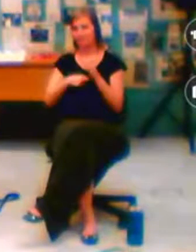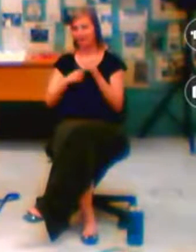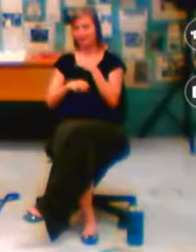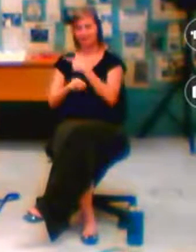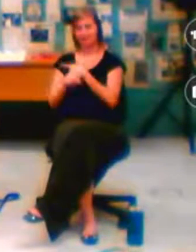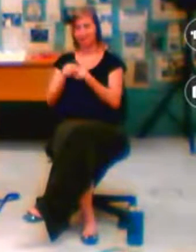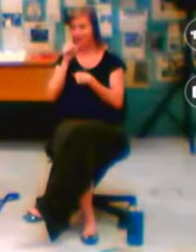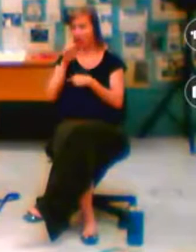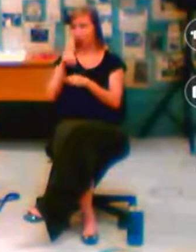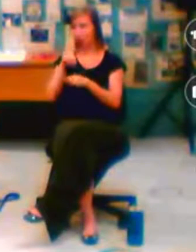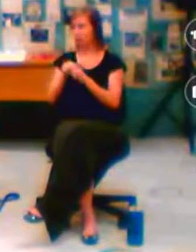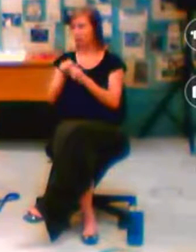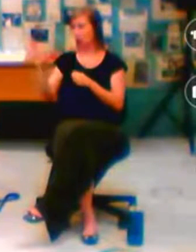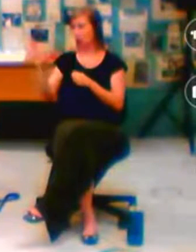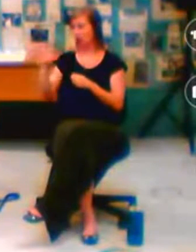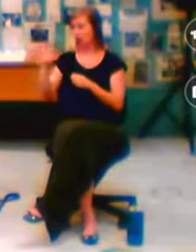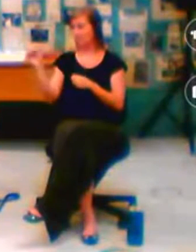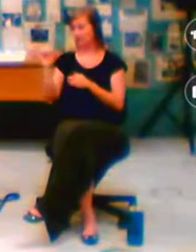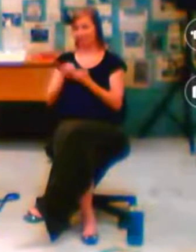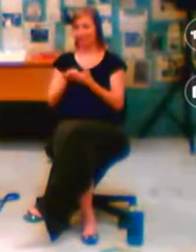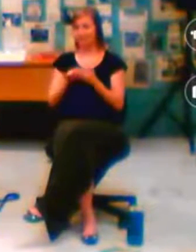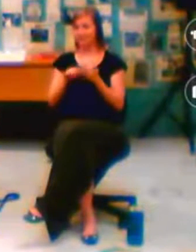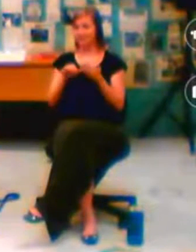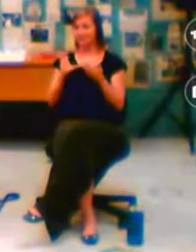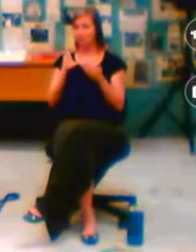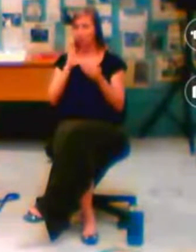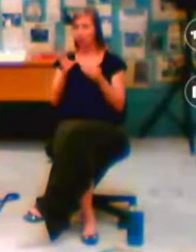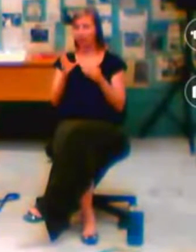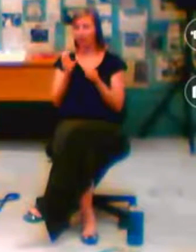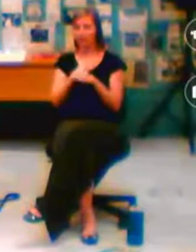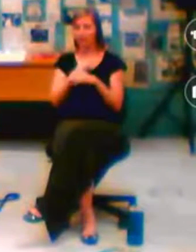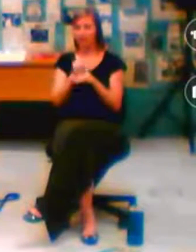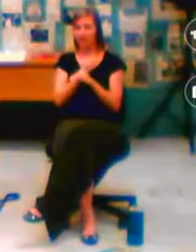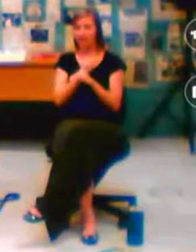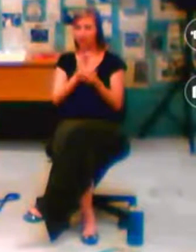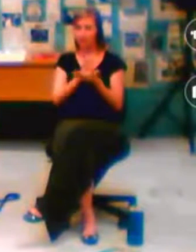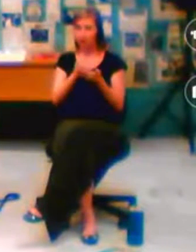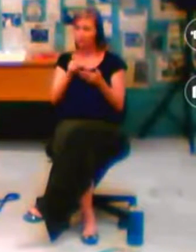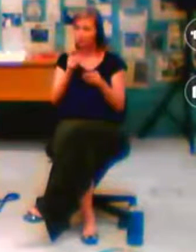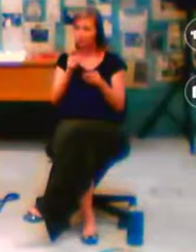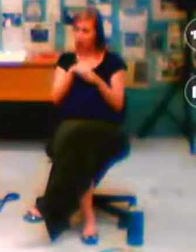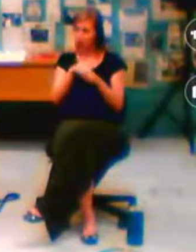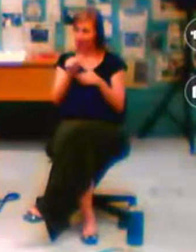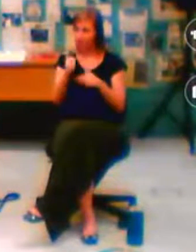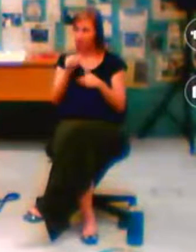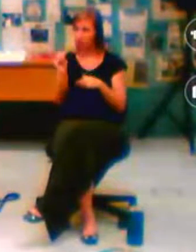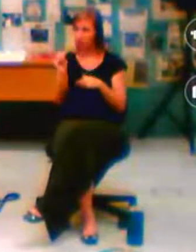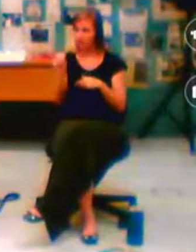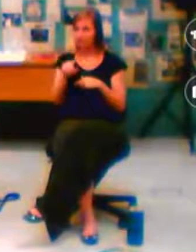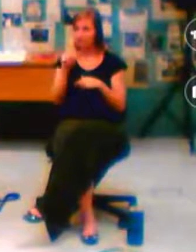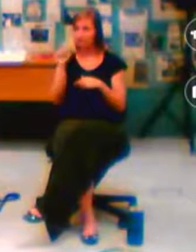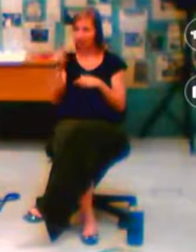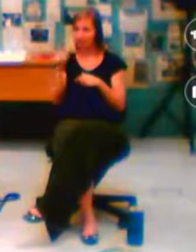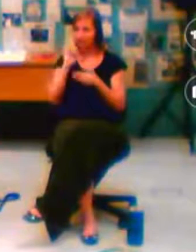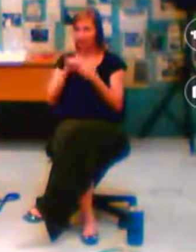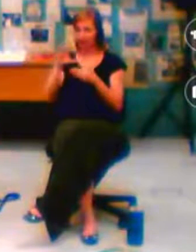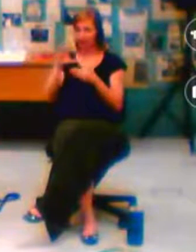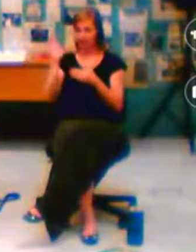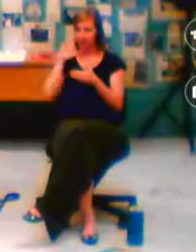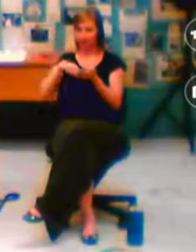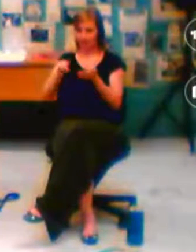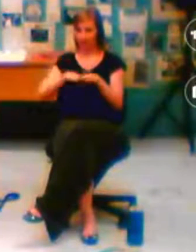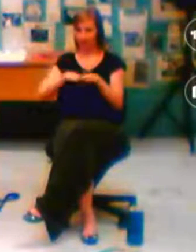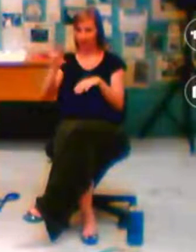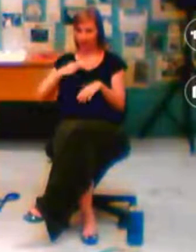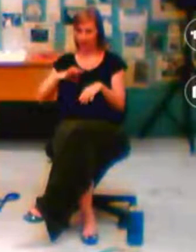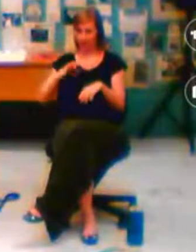board that's going to collect 10% in payroll taxes, 10% in income taxes, which, by the way, she didn't include